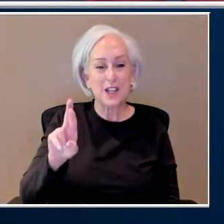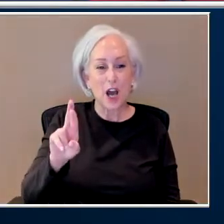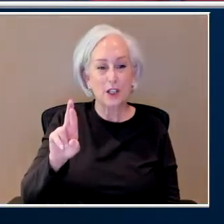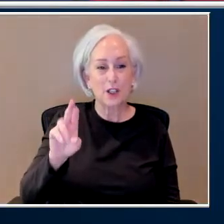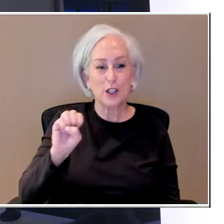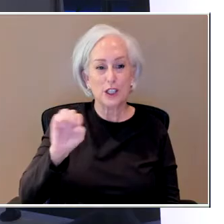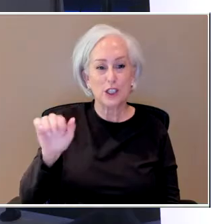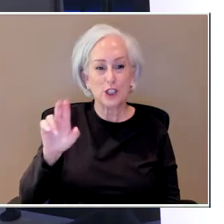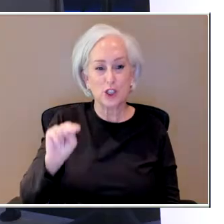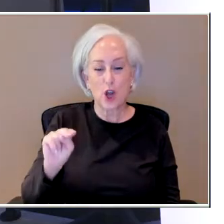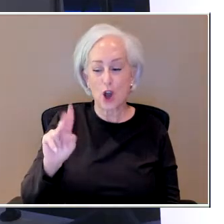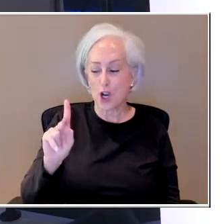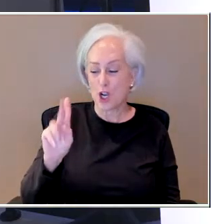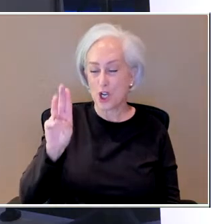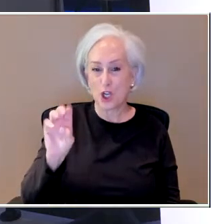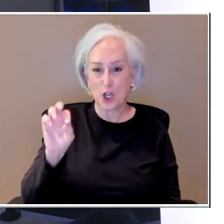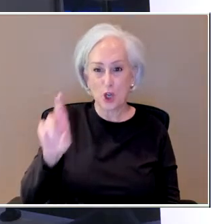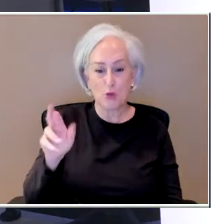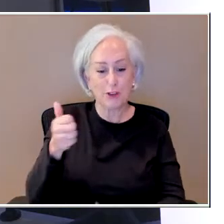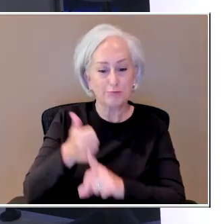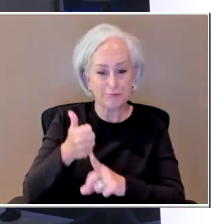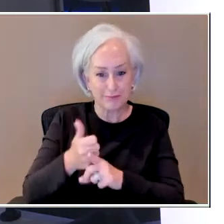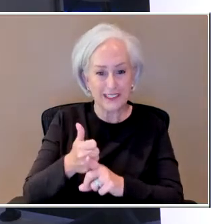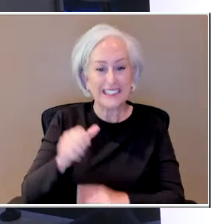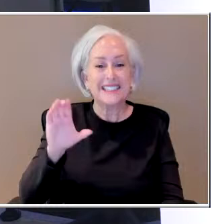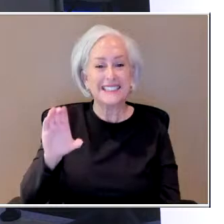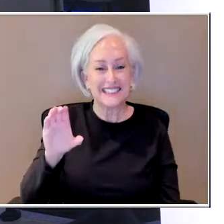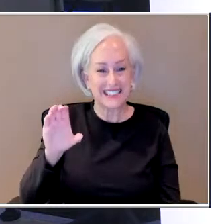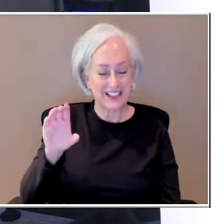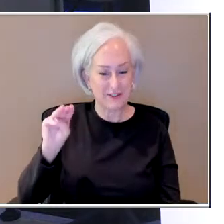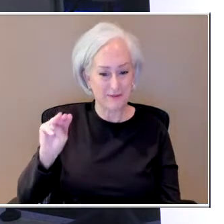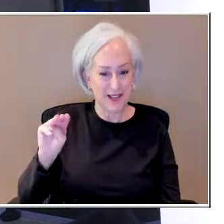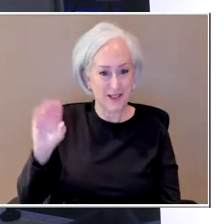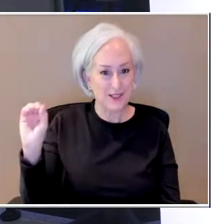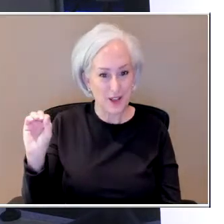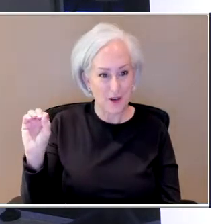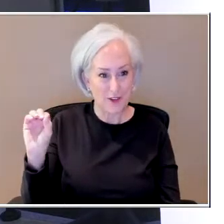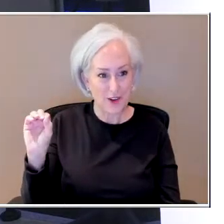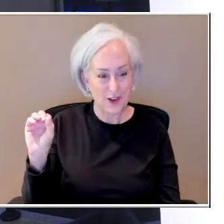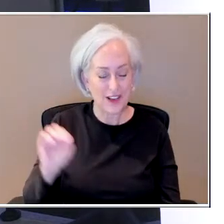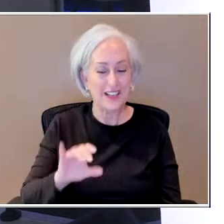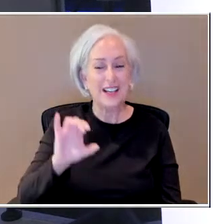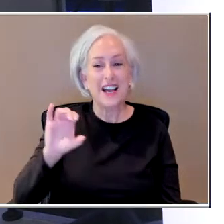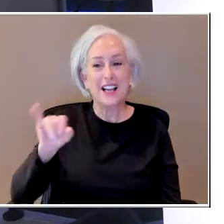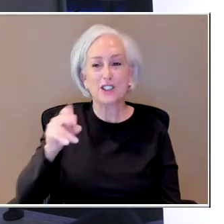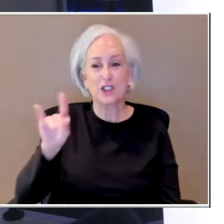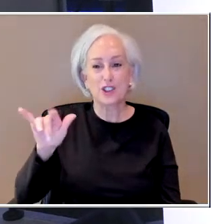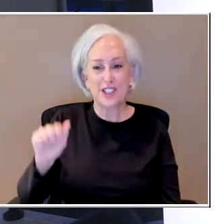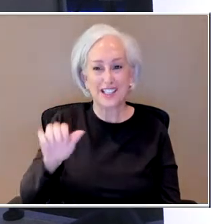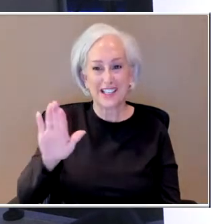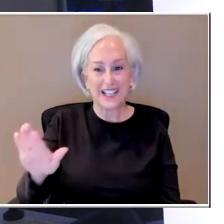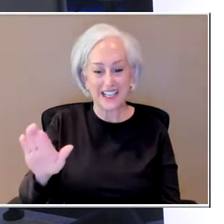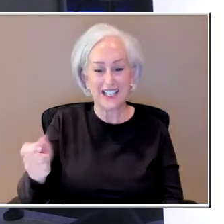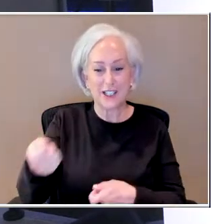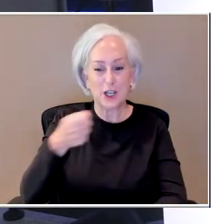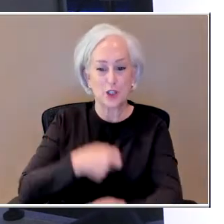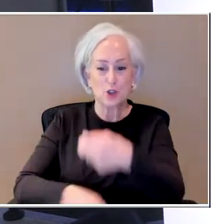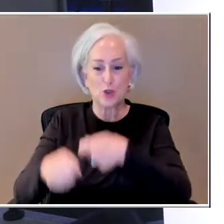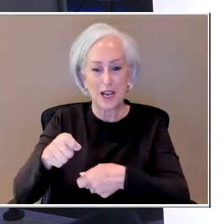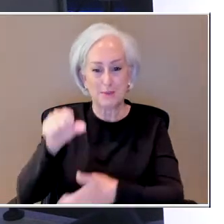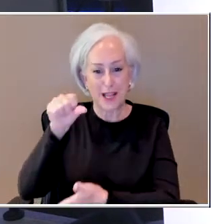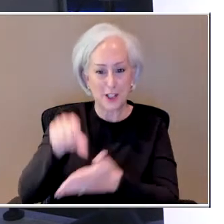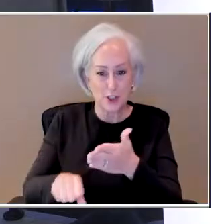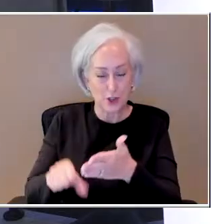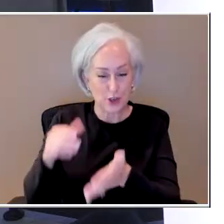moment. He's the Chief Medical Officer with the health system. He's also Jessica's transplant surgeon. He's very busy, and he's going to be joining us here in just a second. But we also